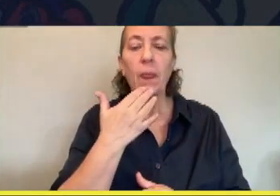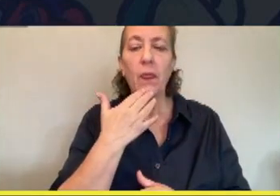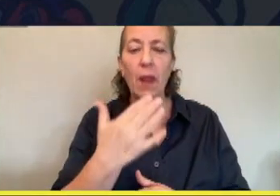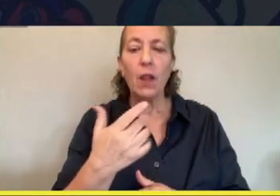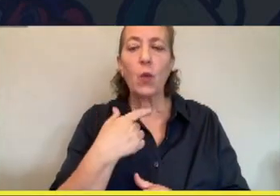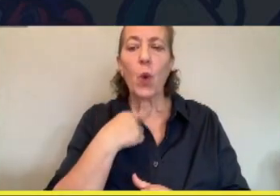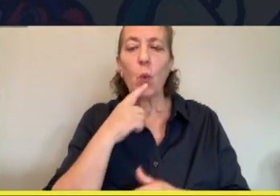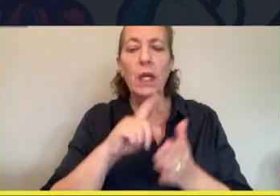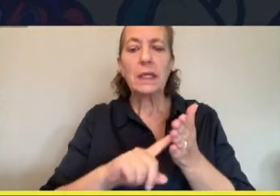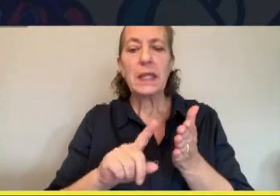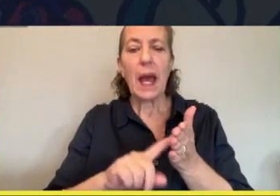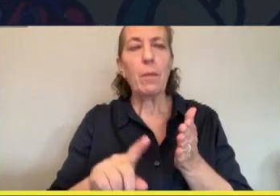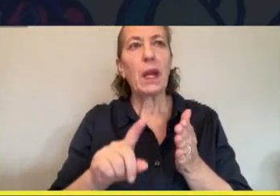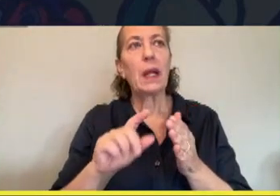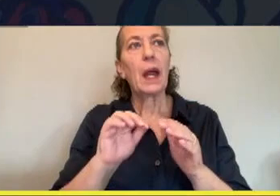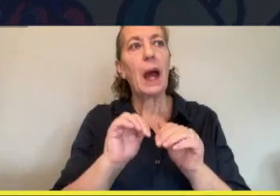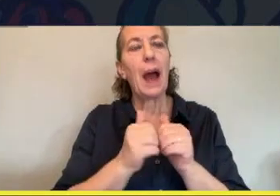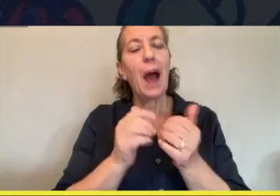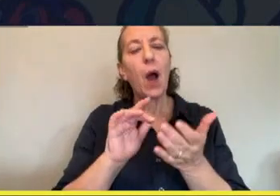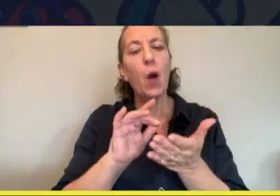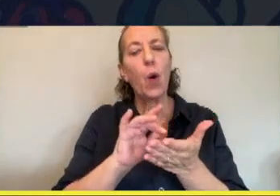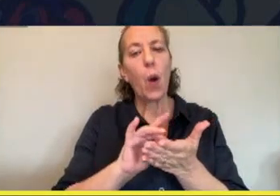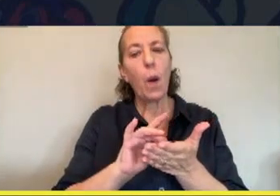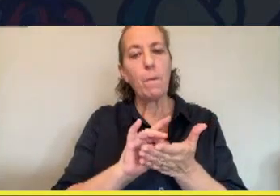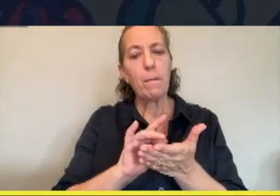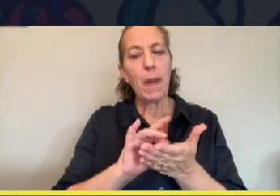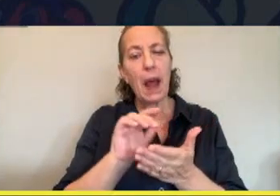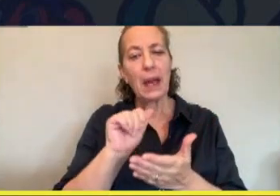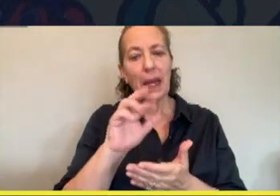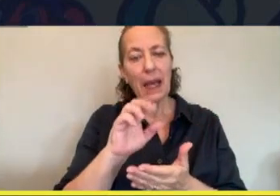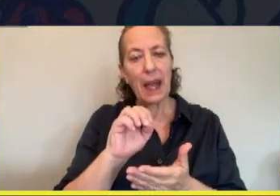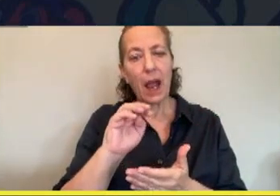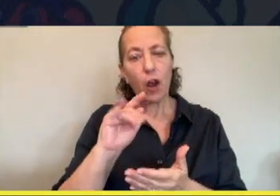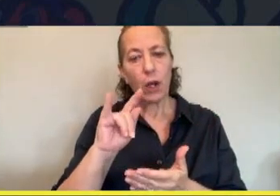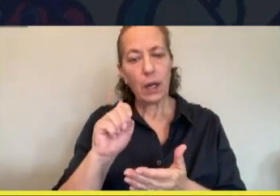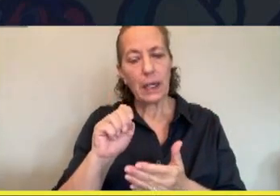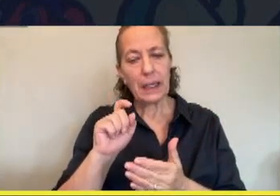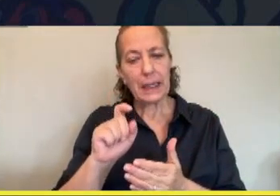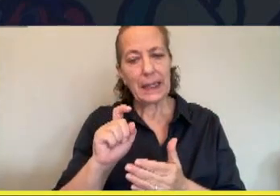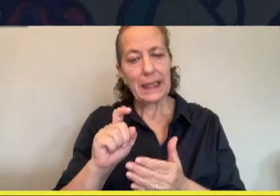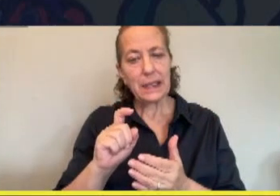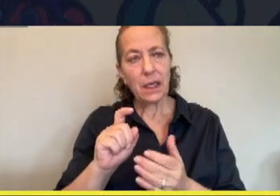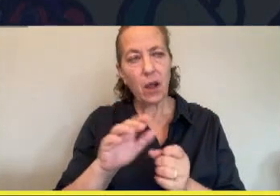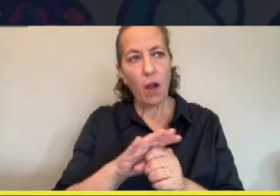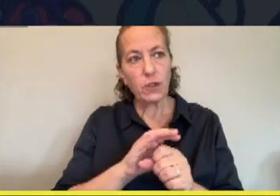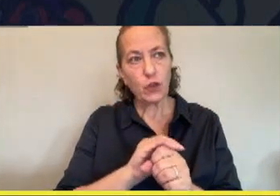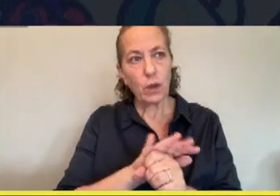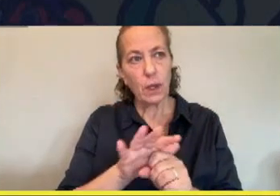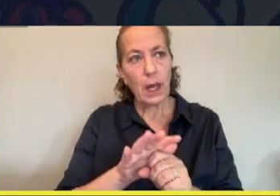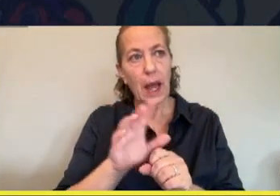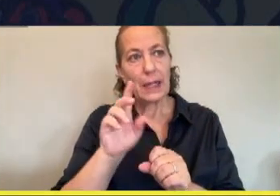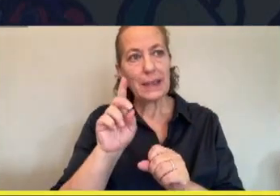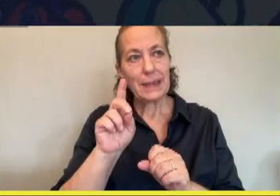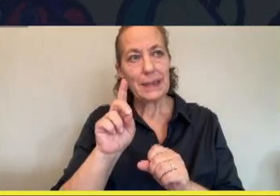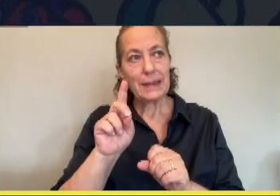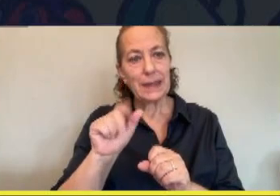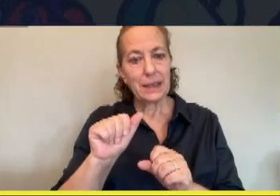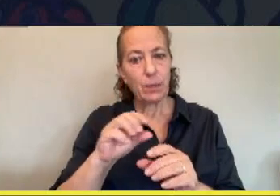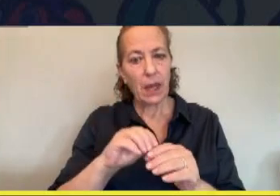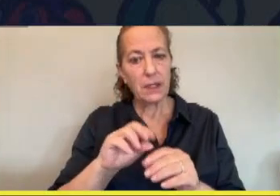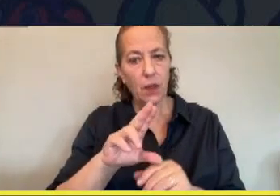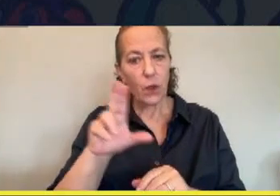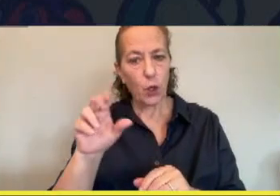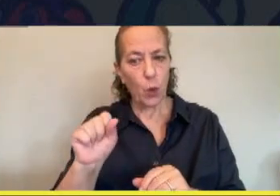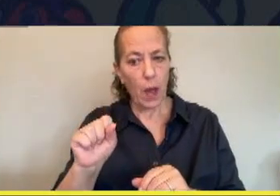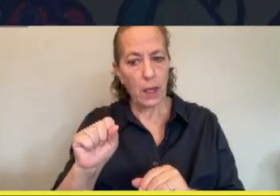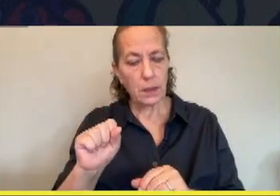medical care and unmet care needs due to the COVID-19 pandemic among adults with disabilities in the United States. Before I start,